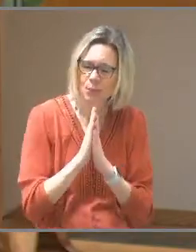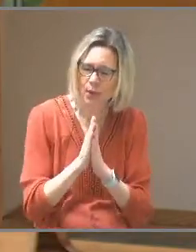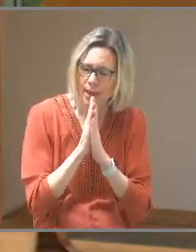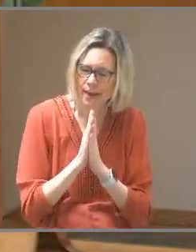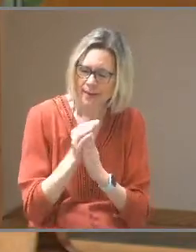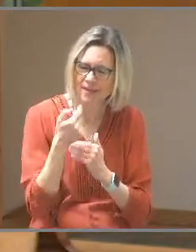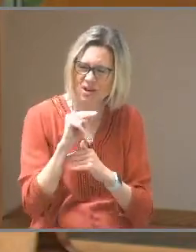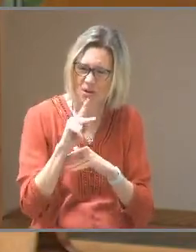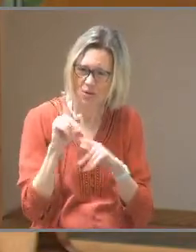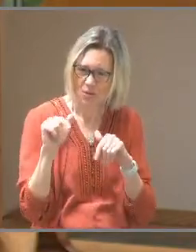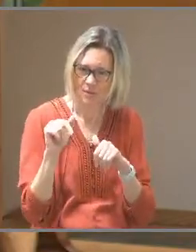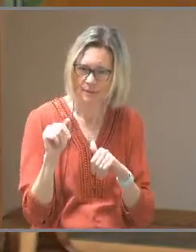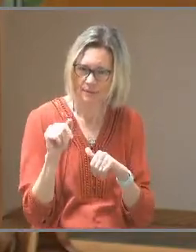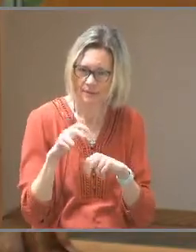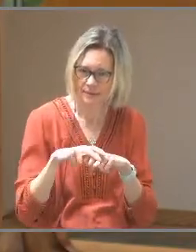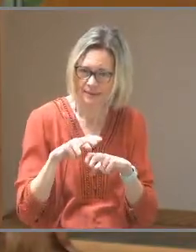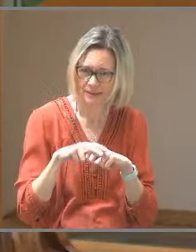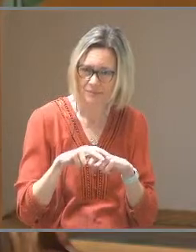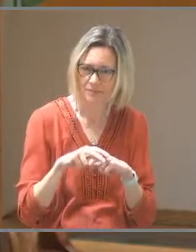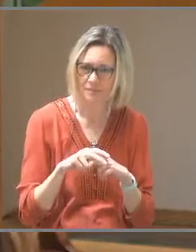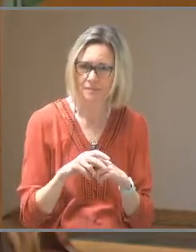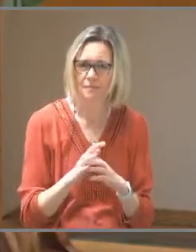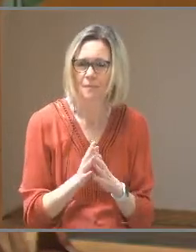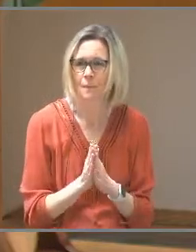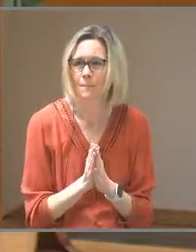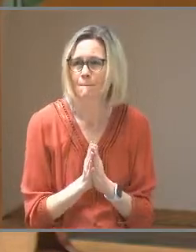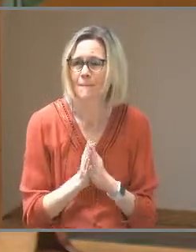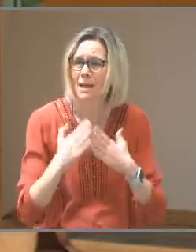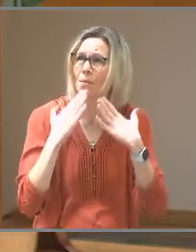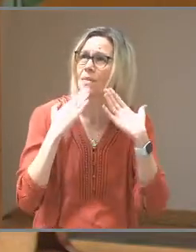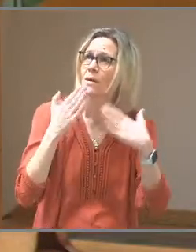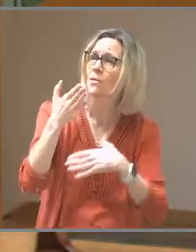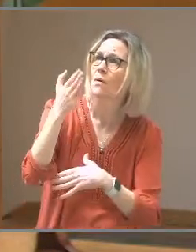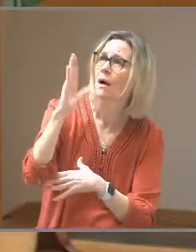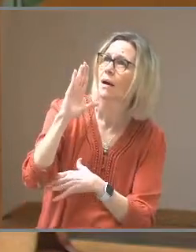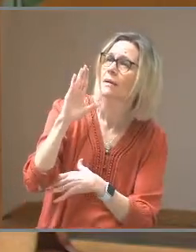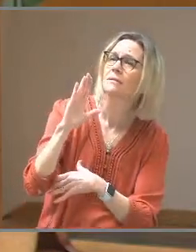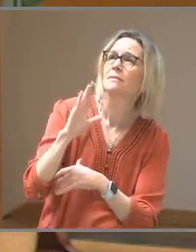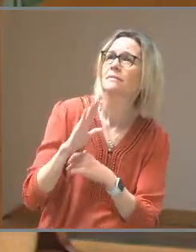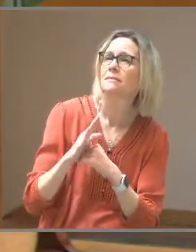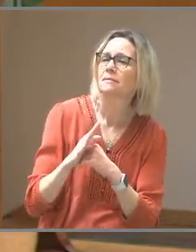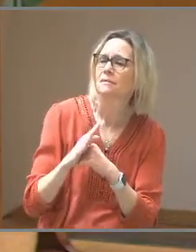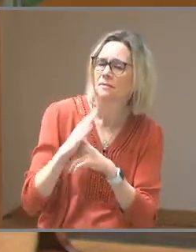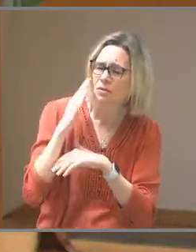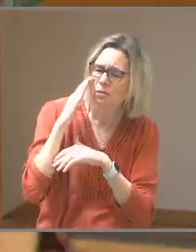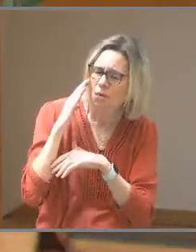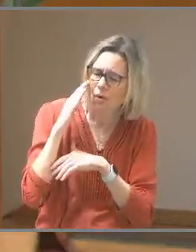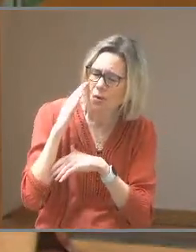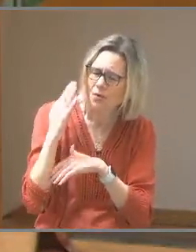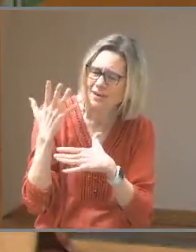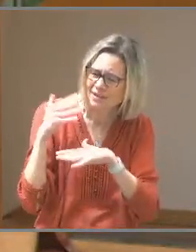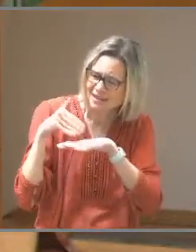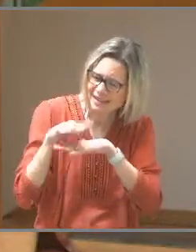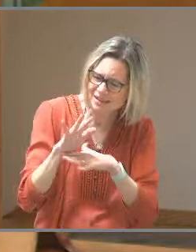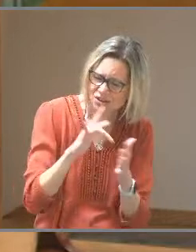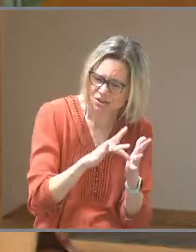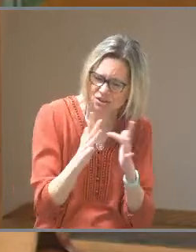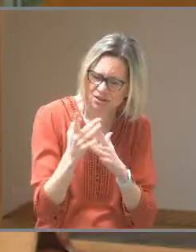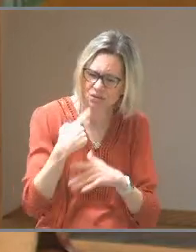you can go back to your seat. Can you join me in prayer? We thank you, God, because you know that you have sent Jesus to